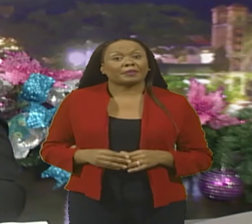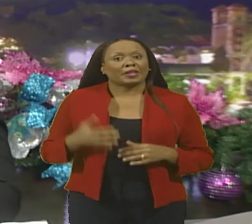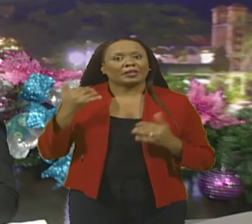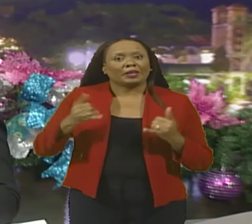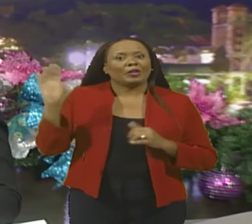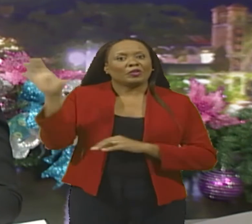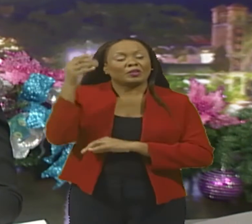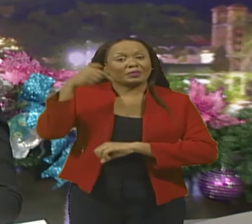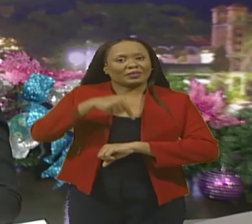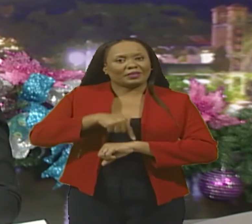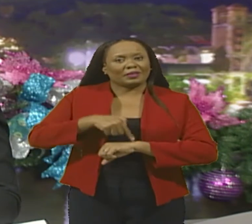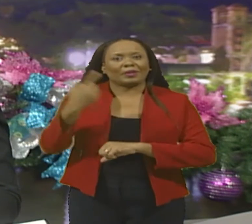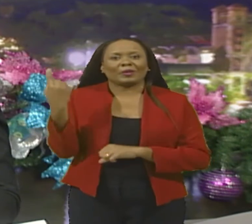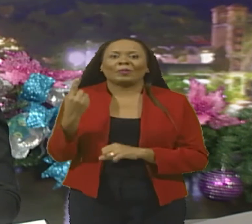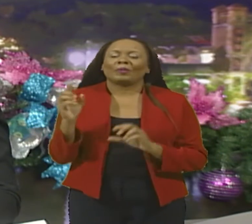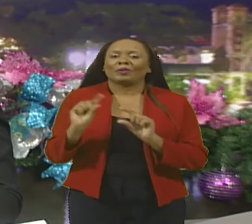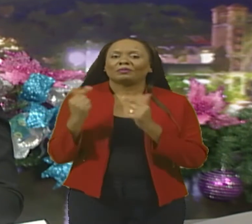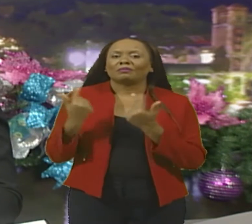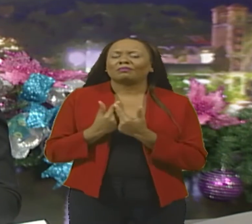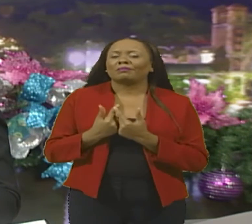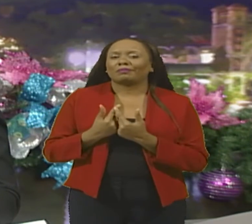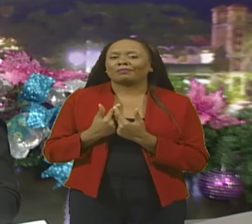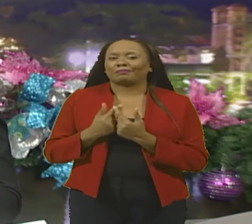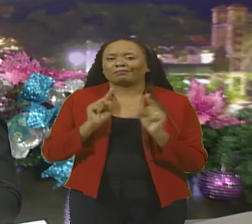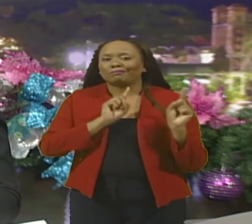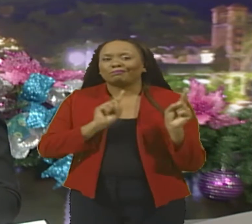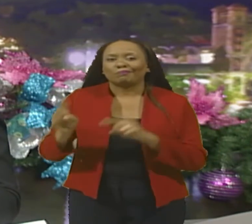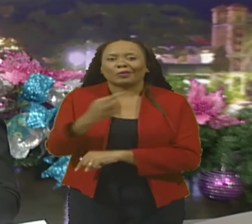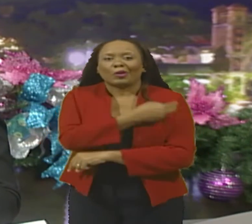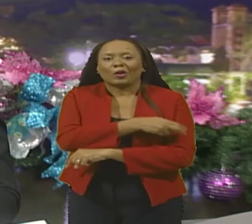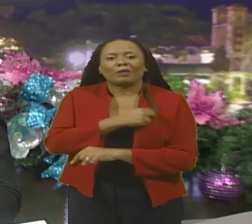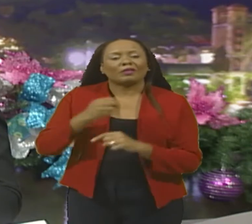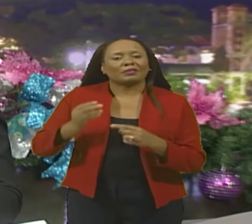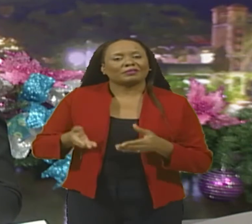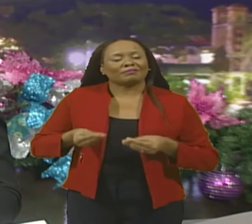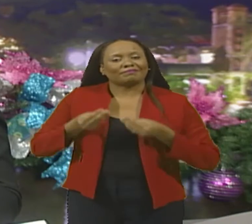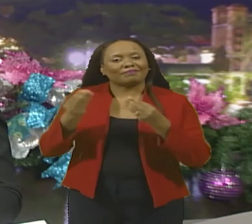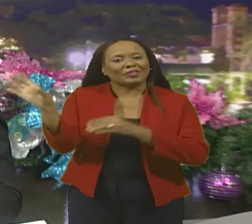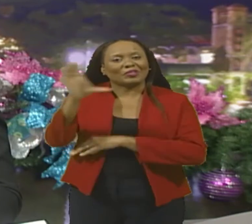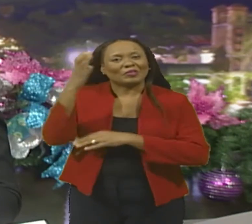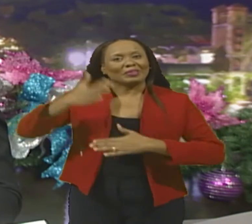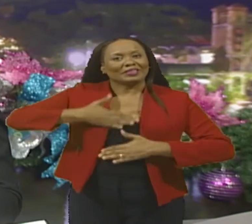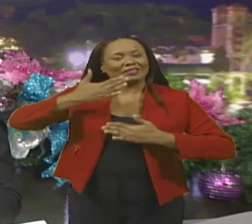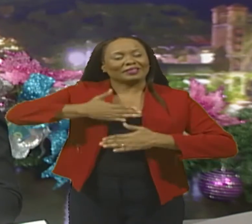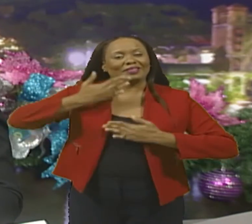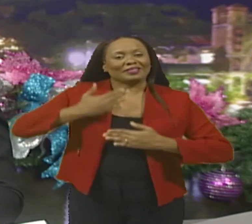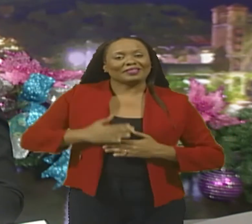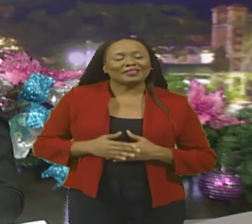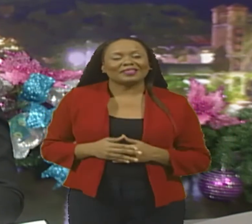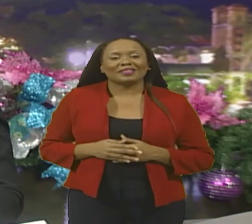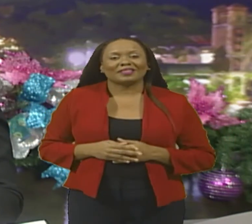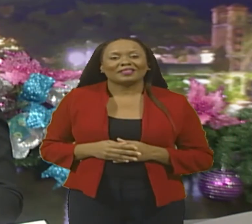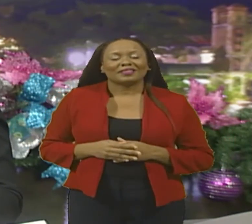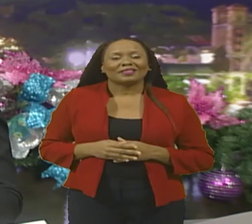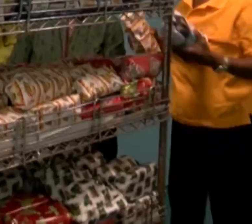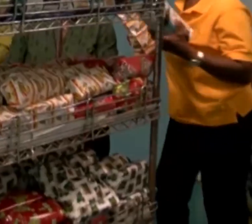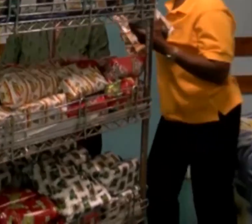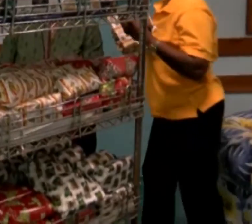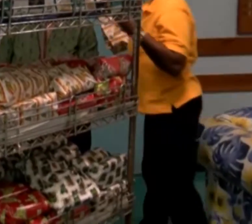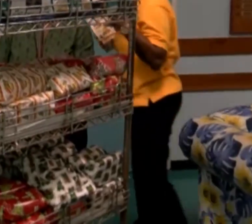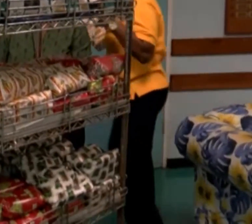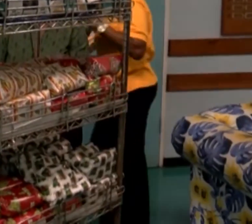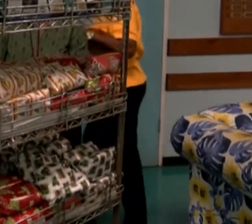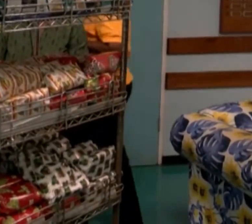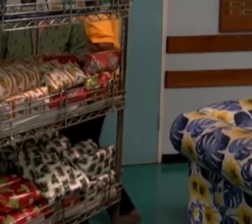one organization is making sure patients at the Queen Elizabeth Hospital receive some Christmas cheer. Over 300 gifts